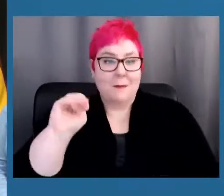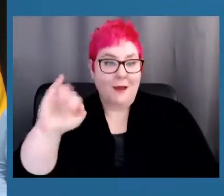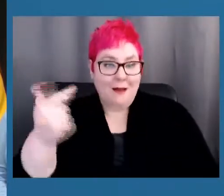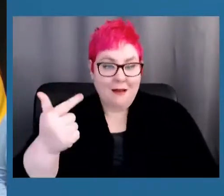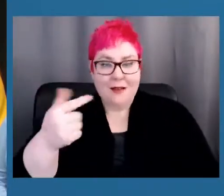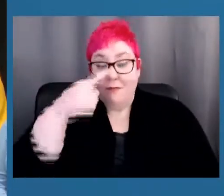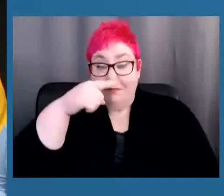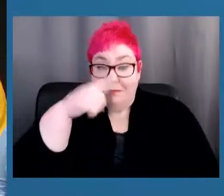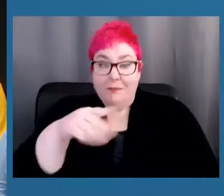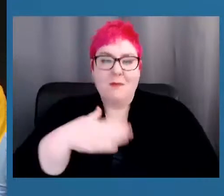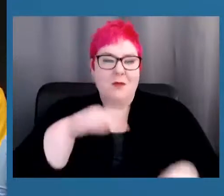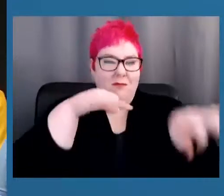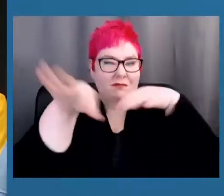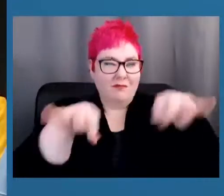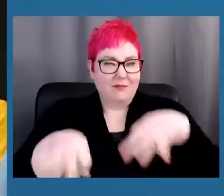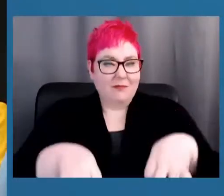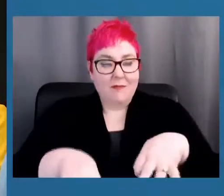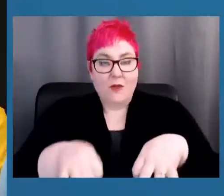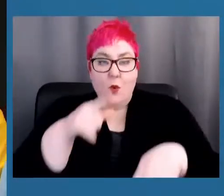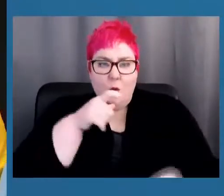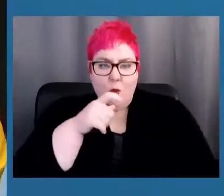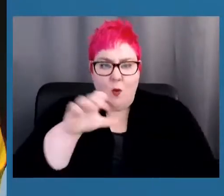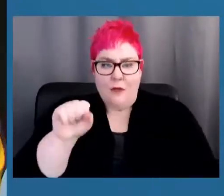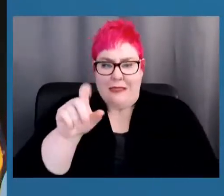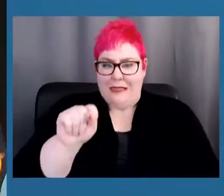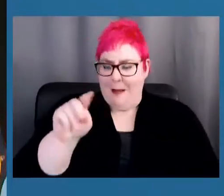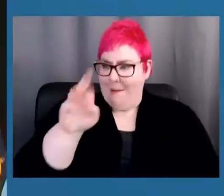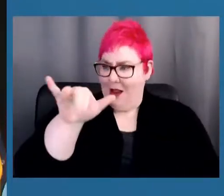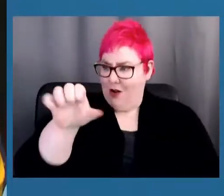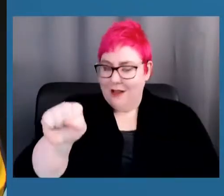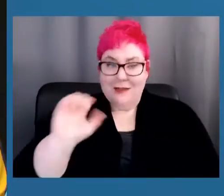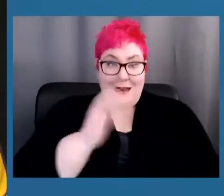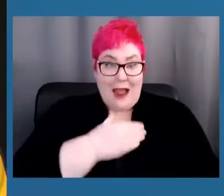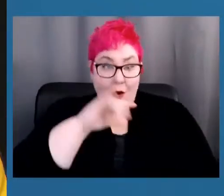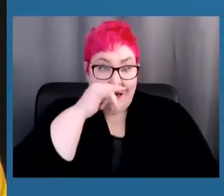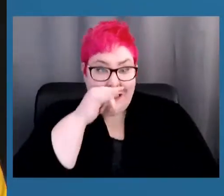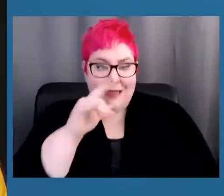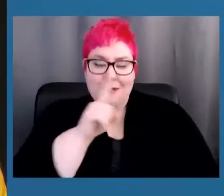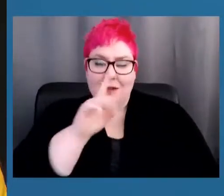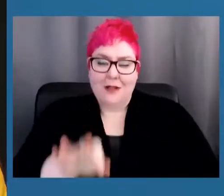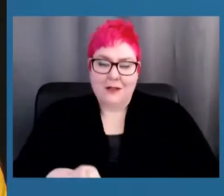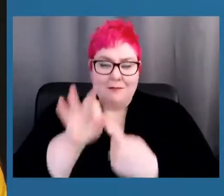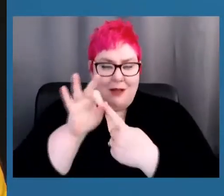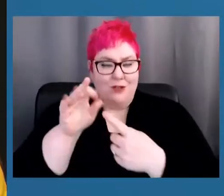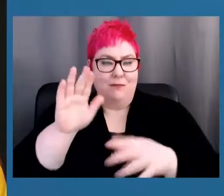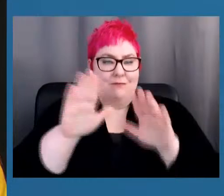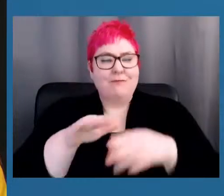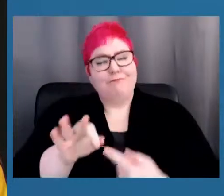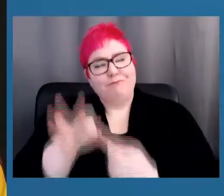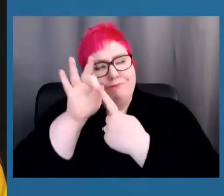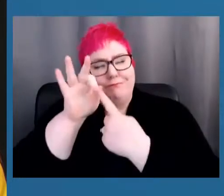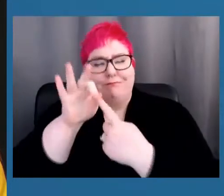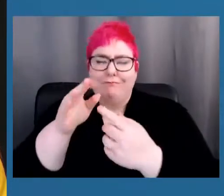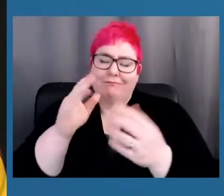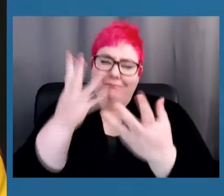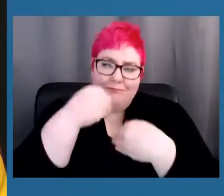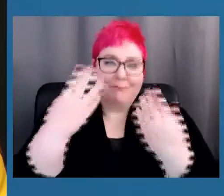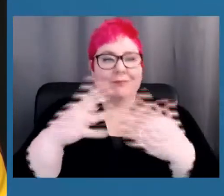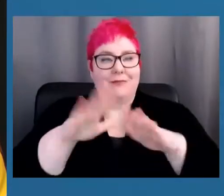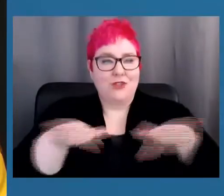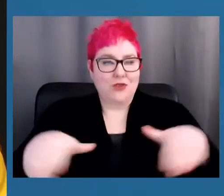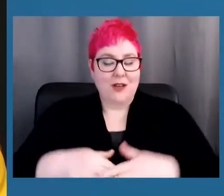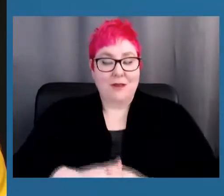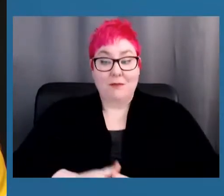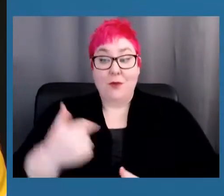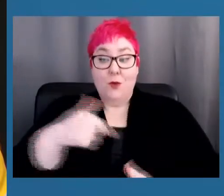a little bit about who St. Mary's is and the kids that we take care of, these special, special children. So we're the place where hospitals